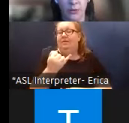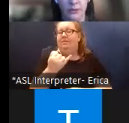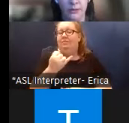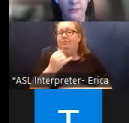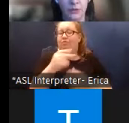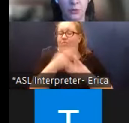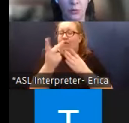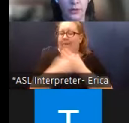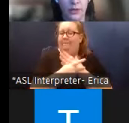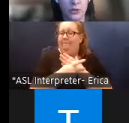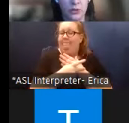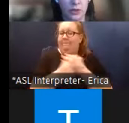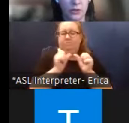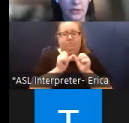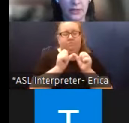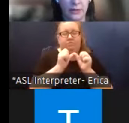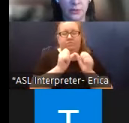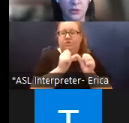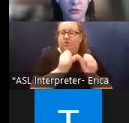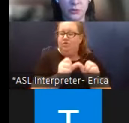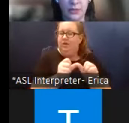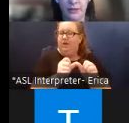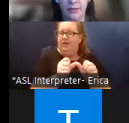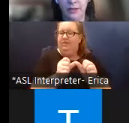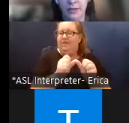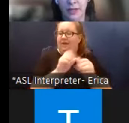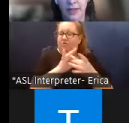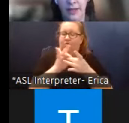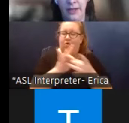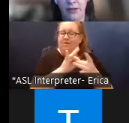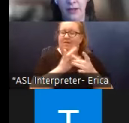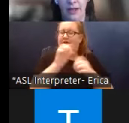create ongoing coordination structures at that regional